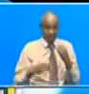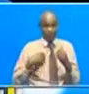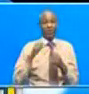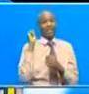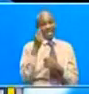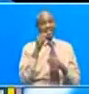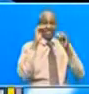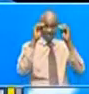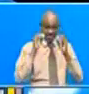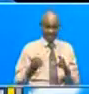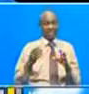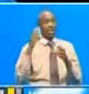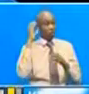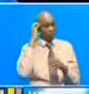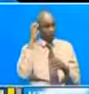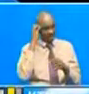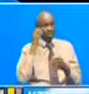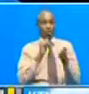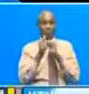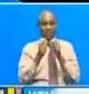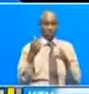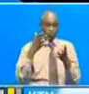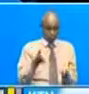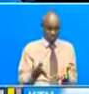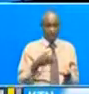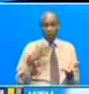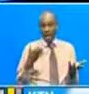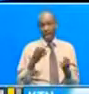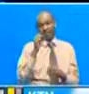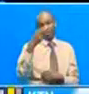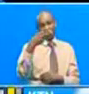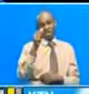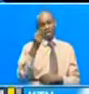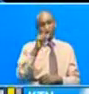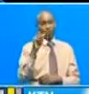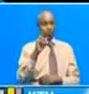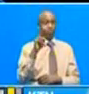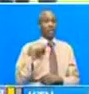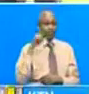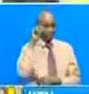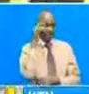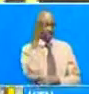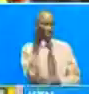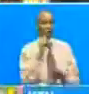Teachers Inter-Colleges Athletics Championships at the Shanzu Teachers Training College in Mombasa.